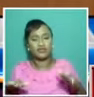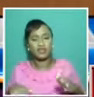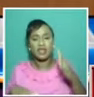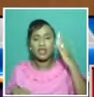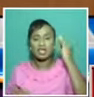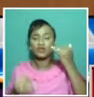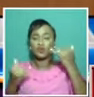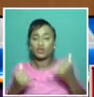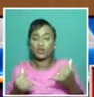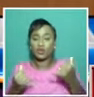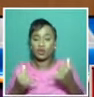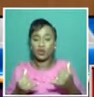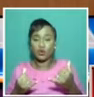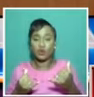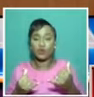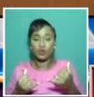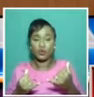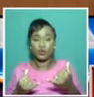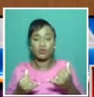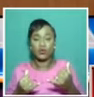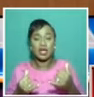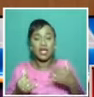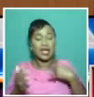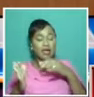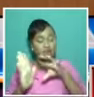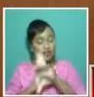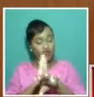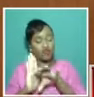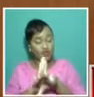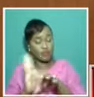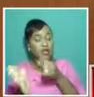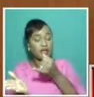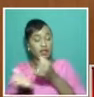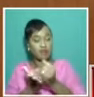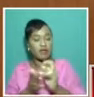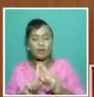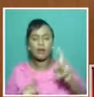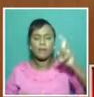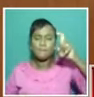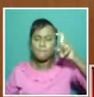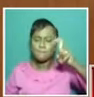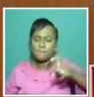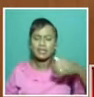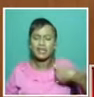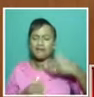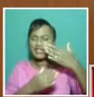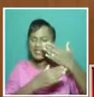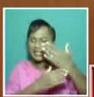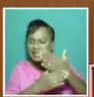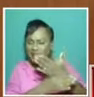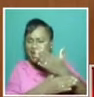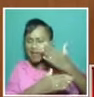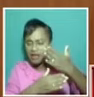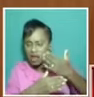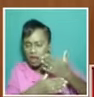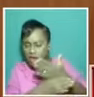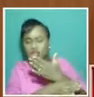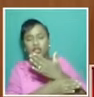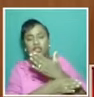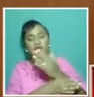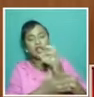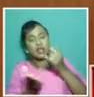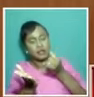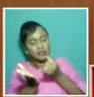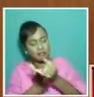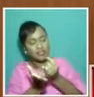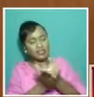though the criminal investigation is going on, there must be a psychological forensic investigation as well